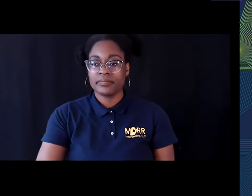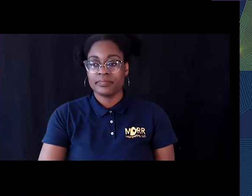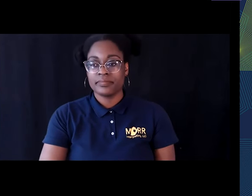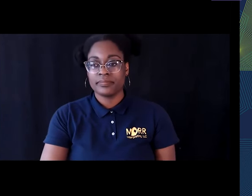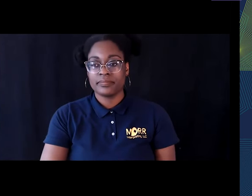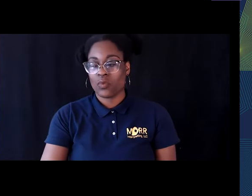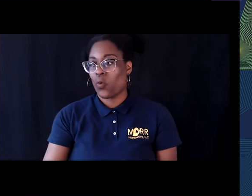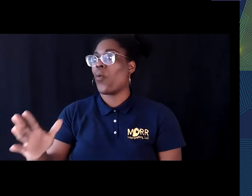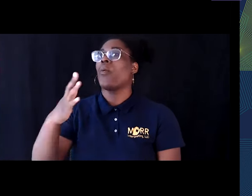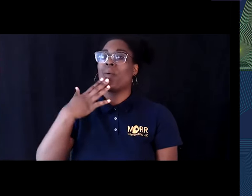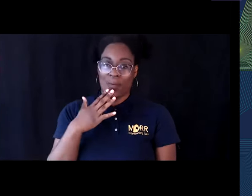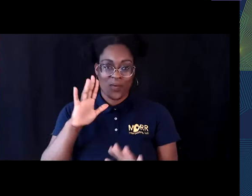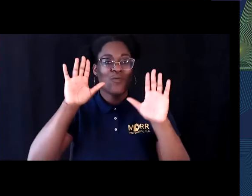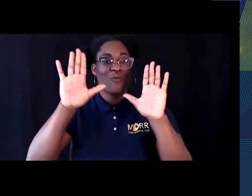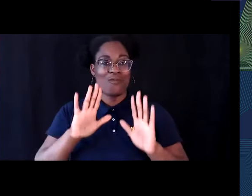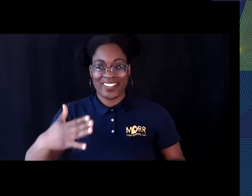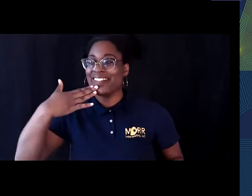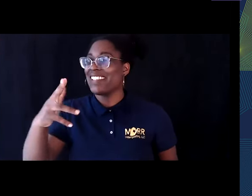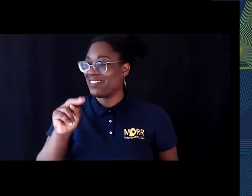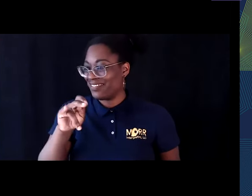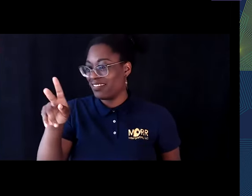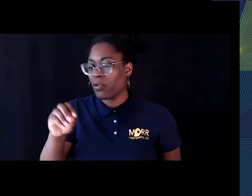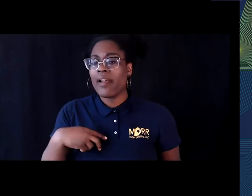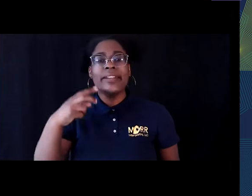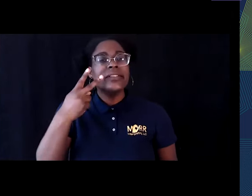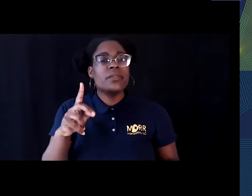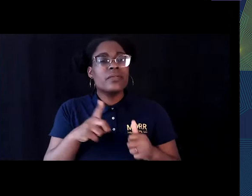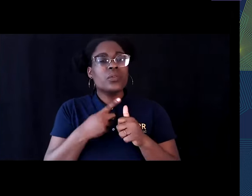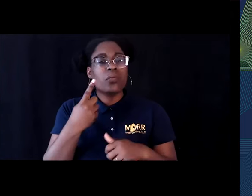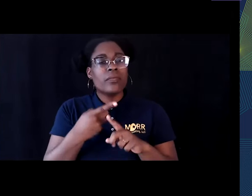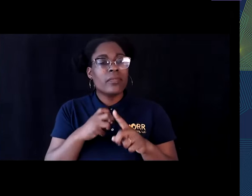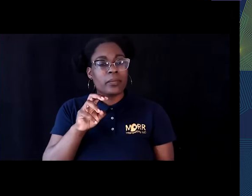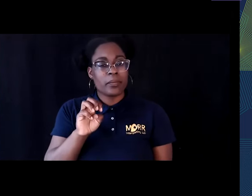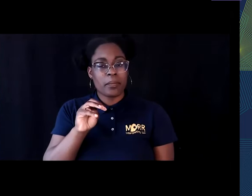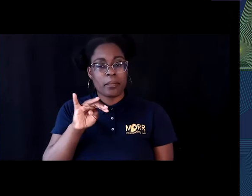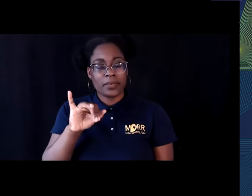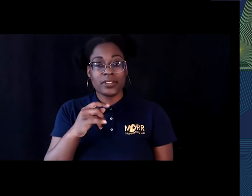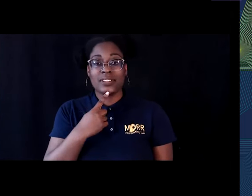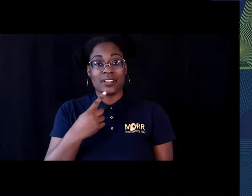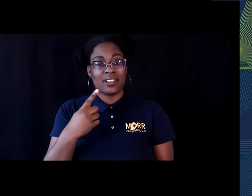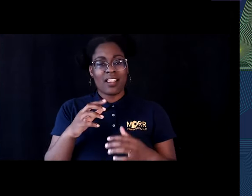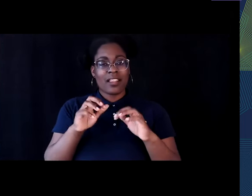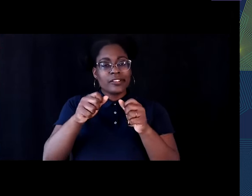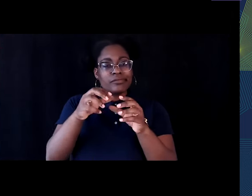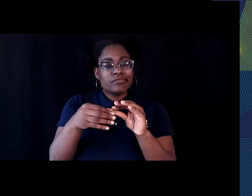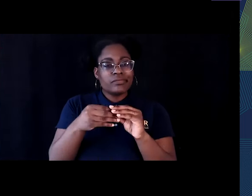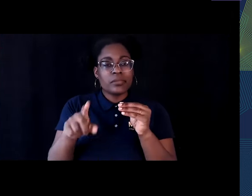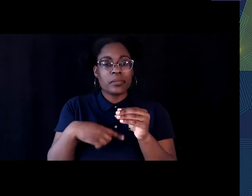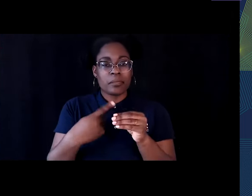Great. I see the first one from Emmy. Can you talk about how non-binary Black and Indigenous people of